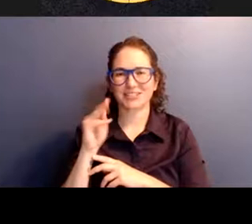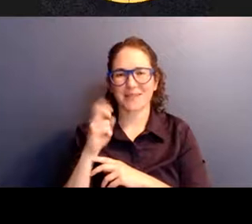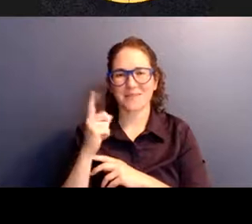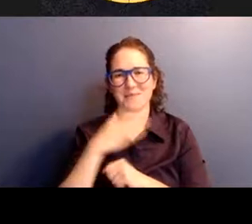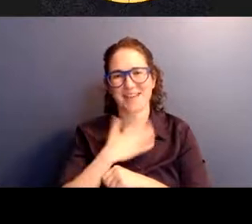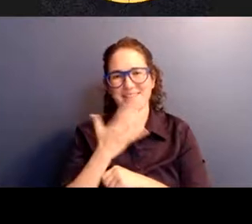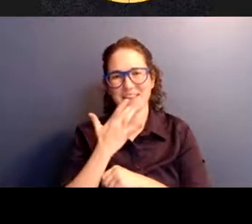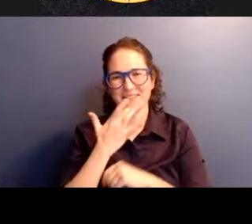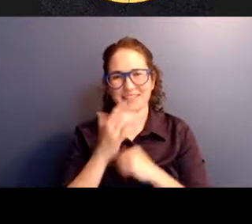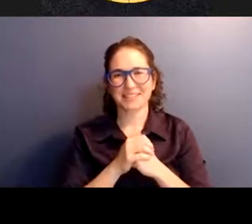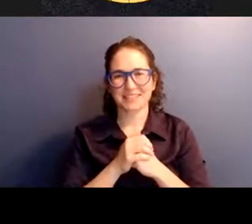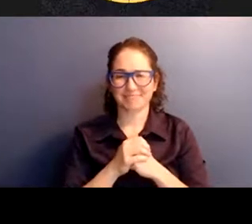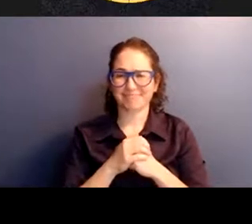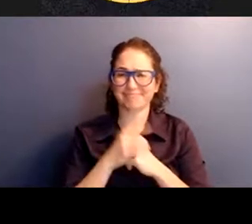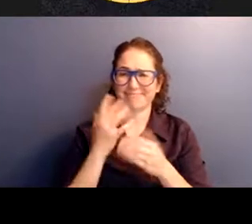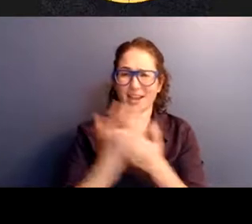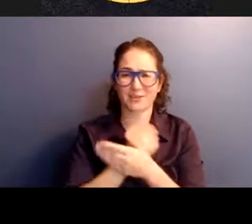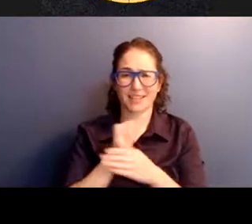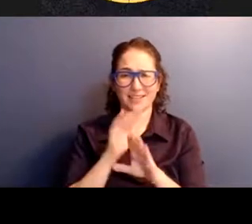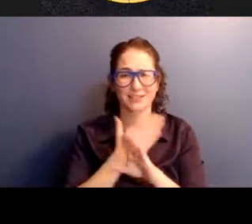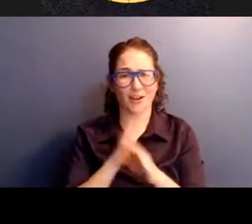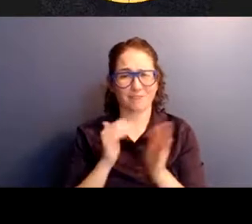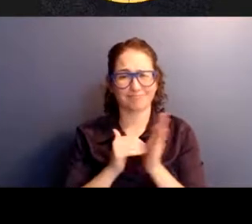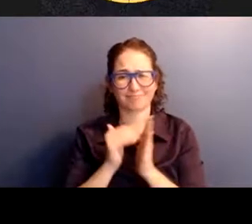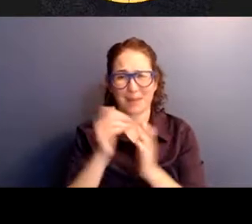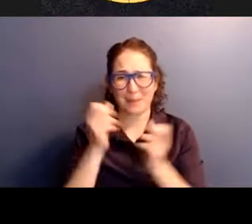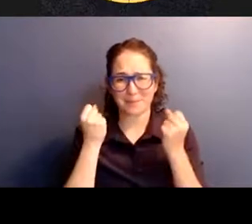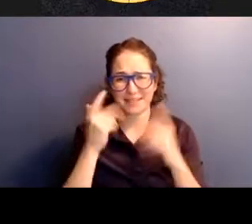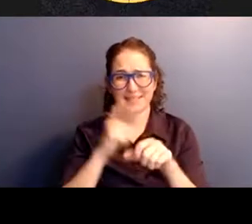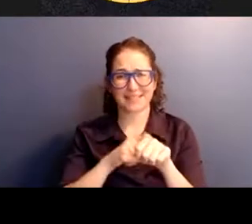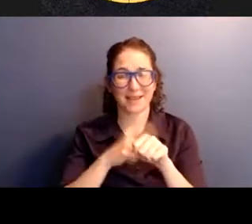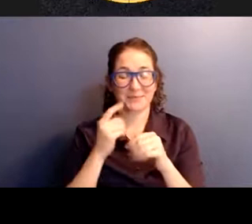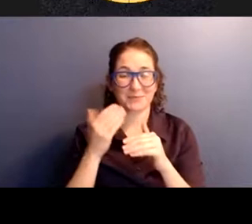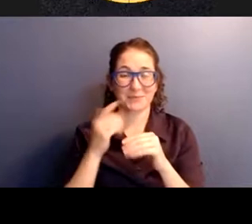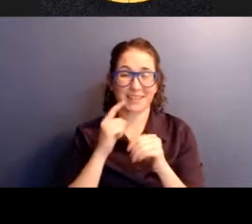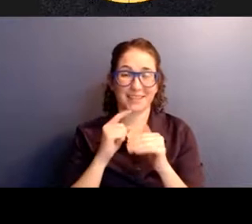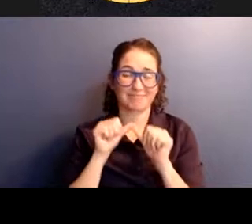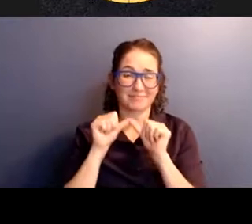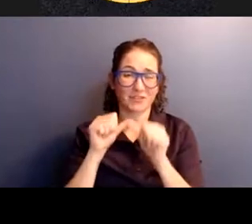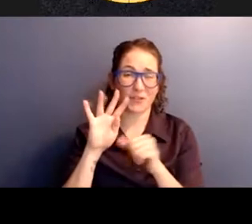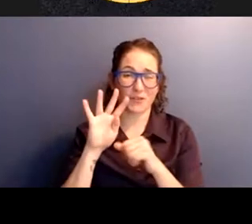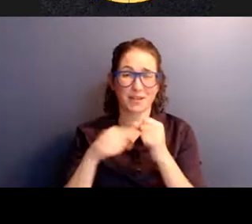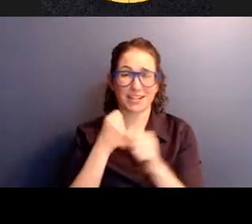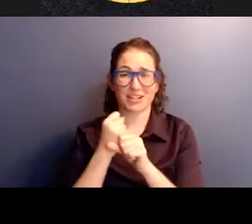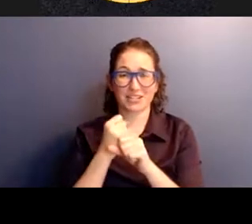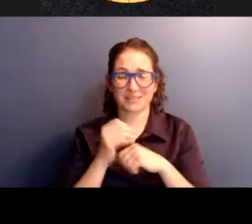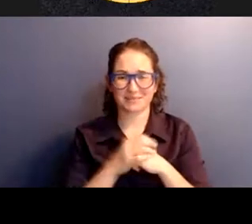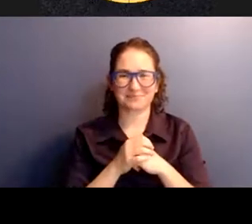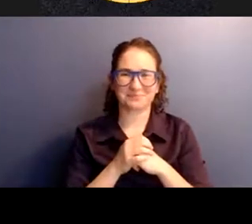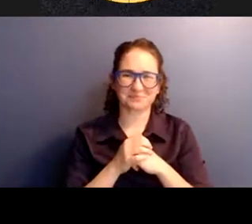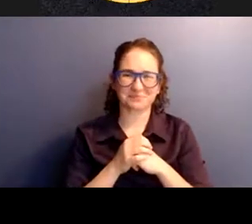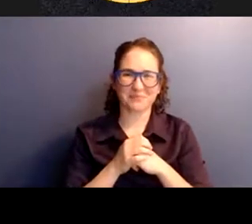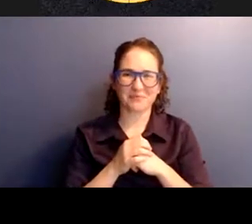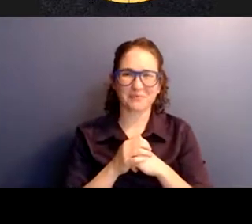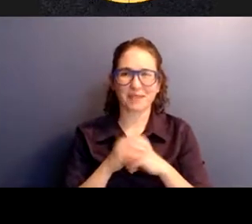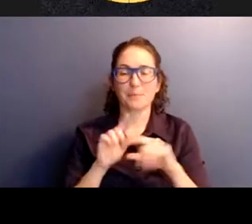I use it often. I have used it many, many, many times over 40 years, probably 40 times. But